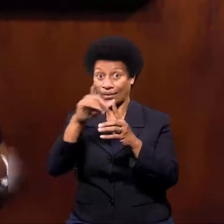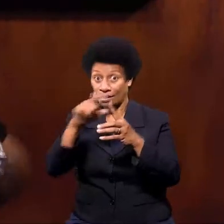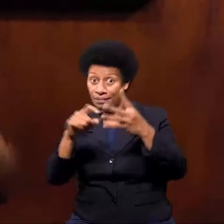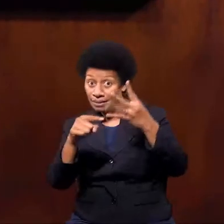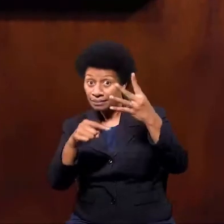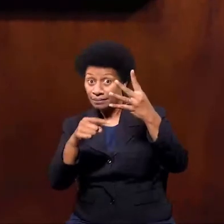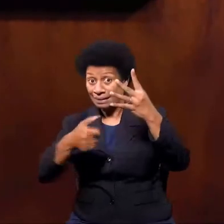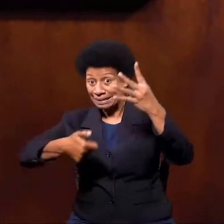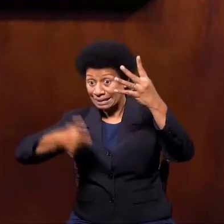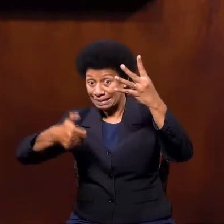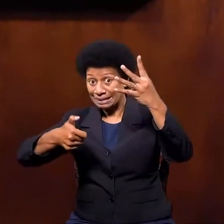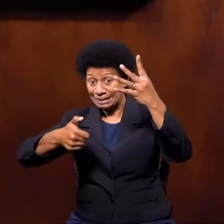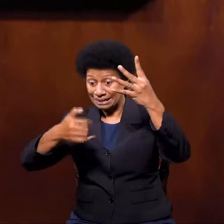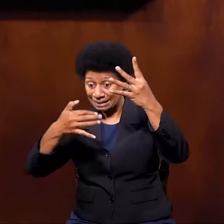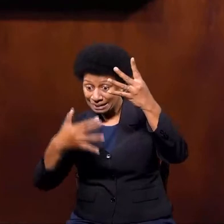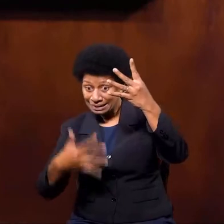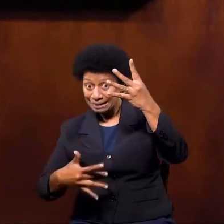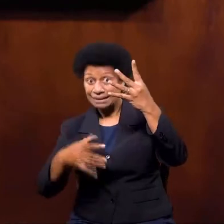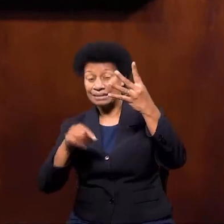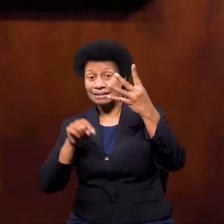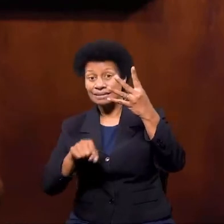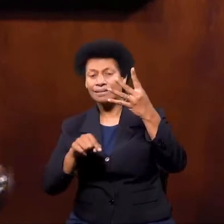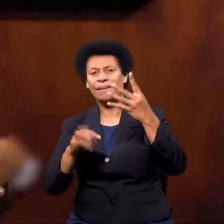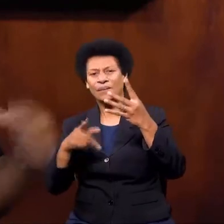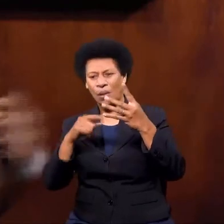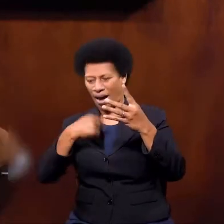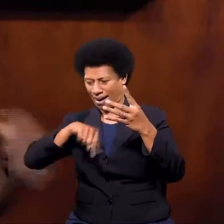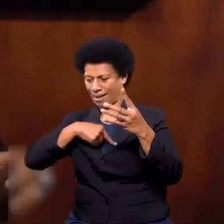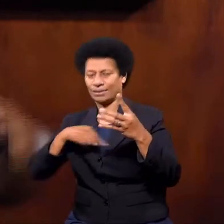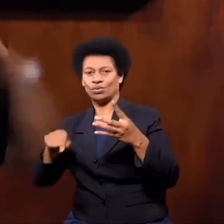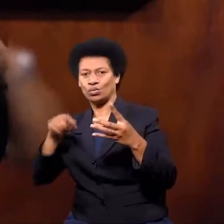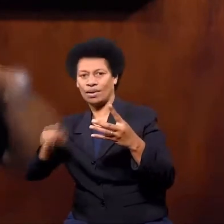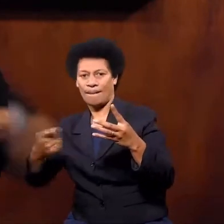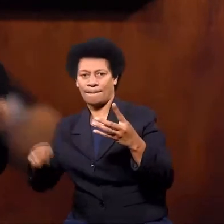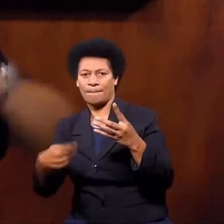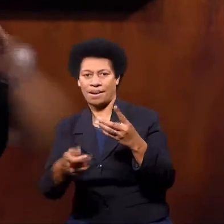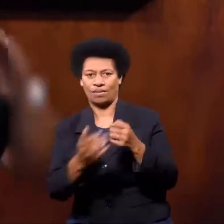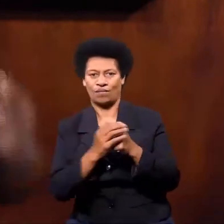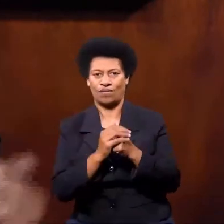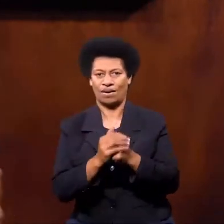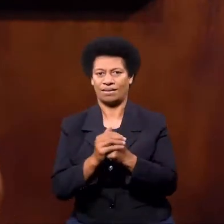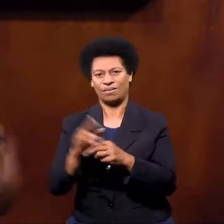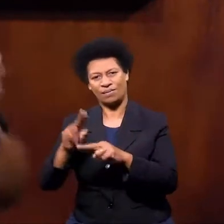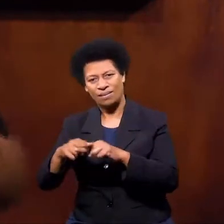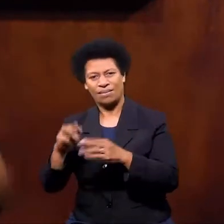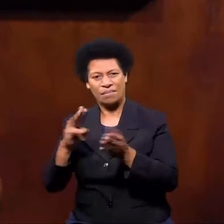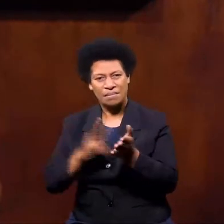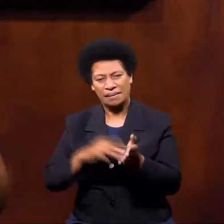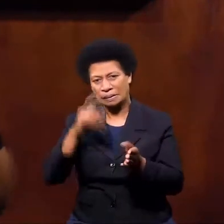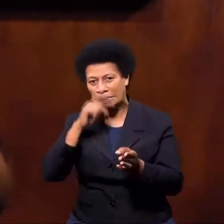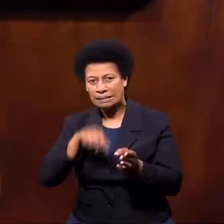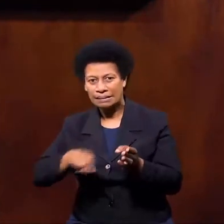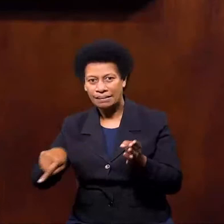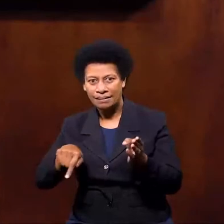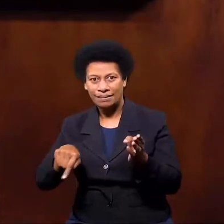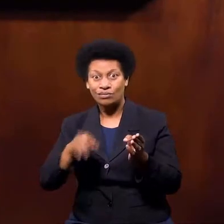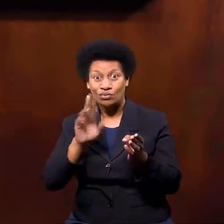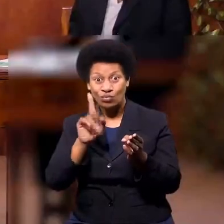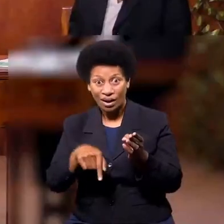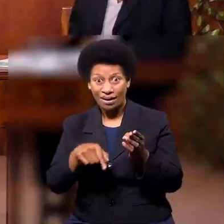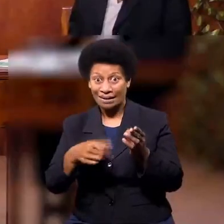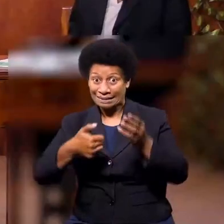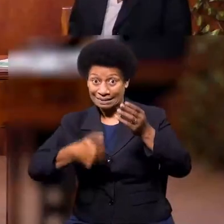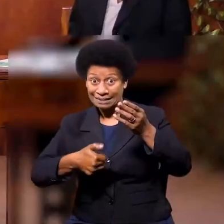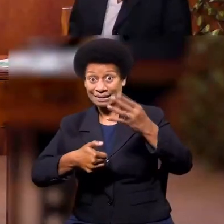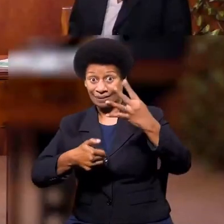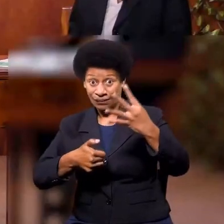social responsibility to man. I think that is the relationship that the Ten Commandments outlines clearly to us,